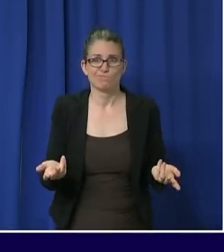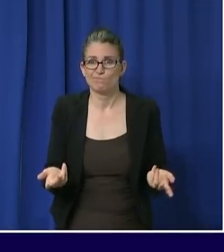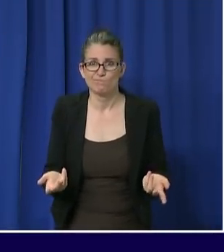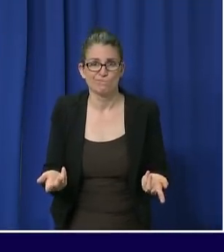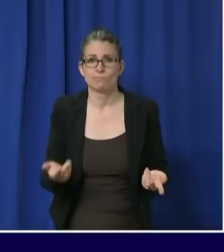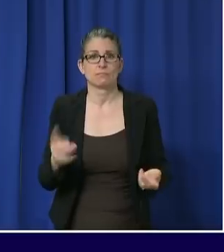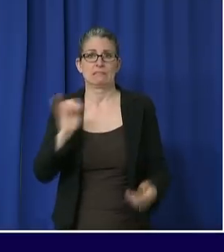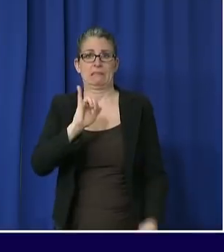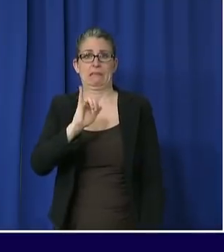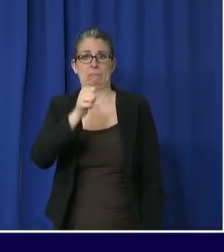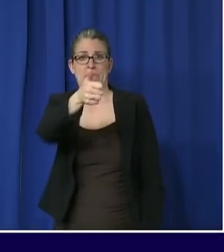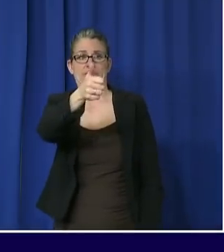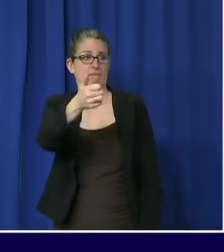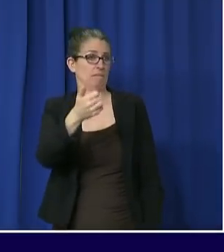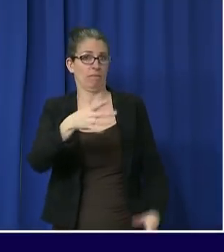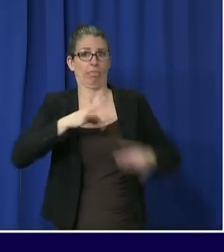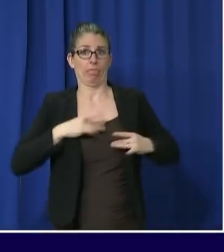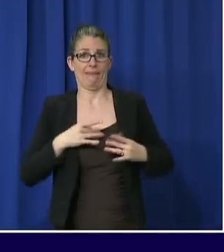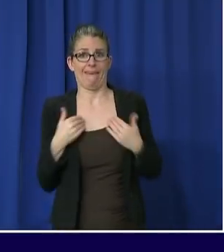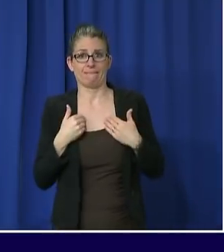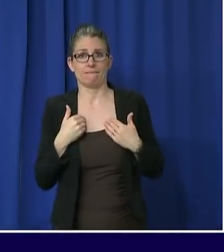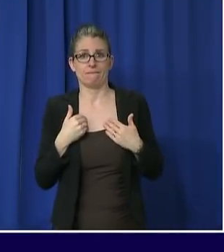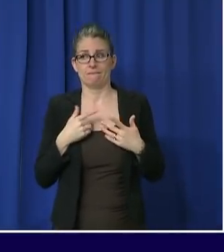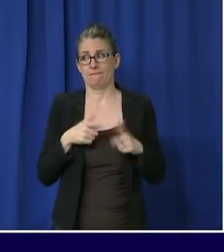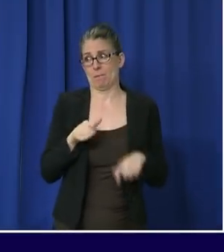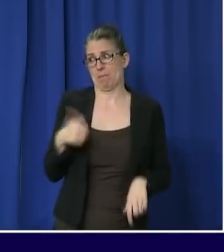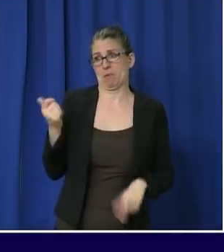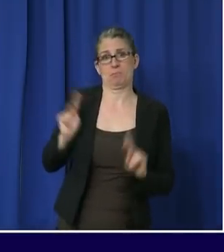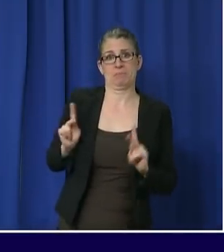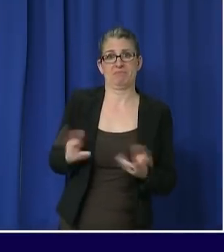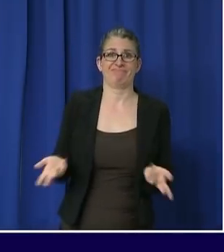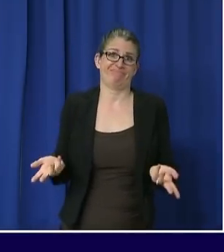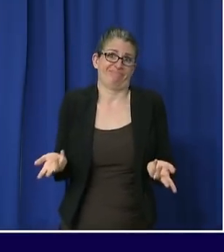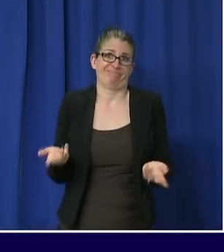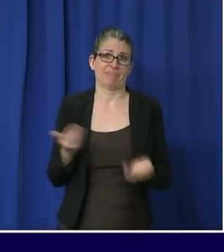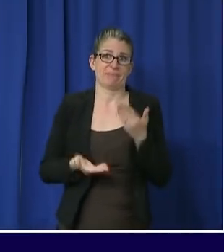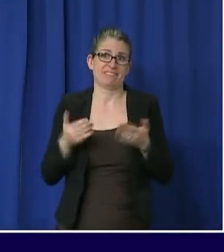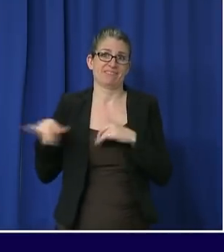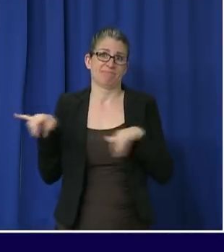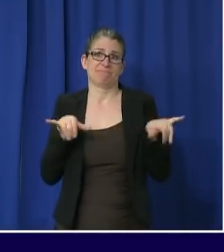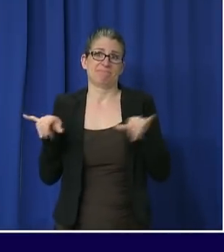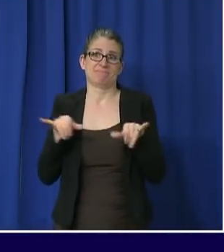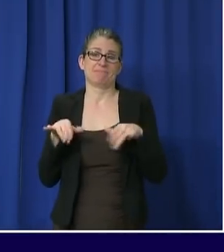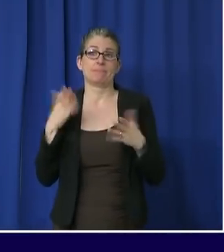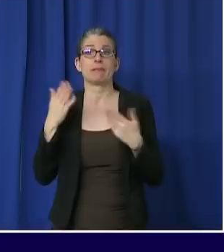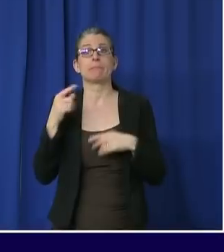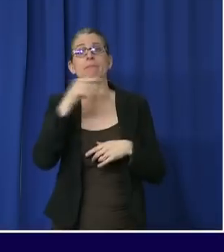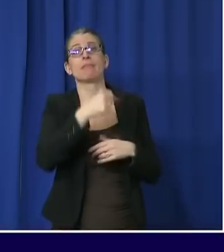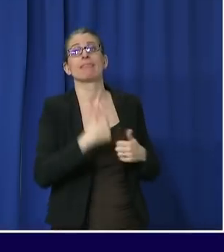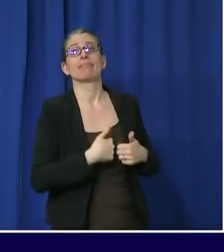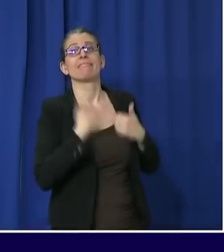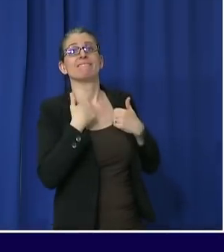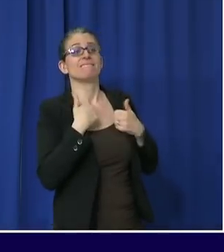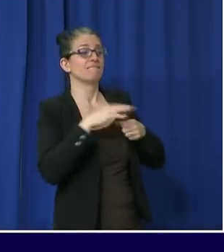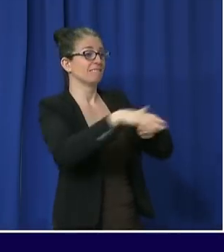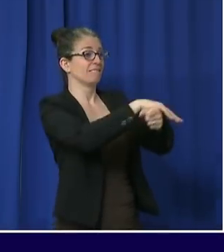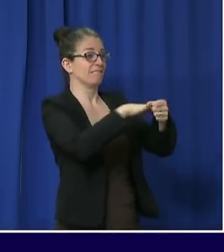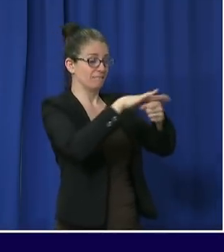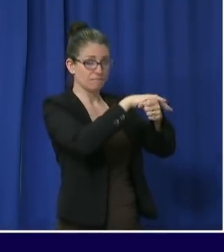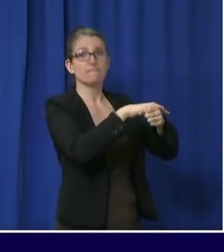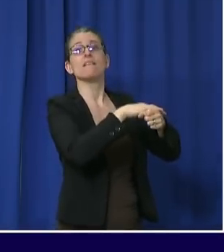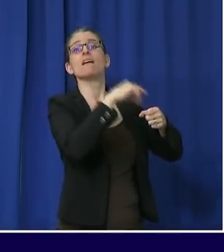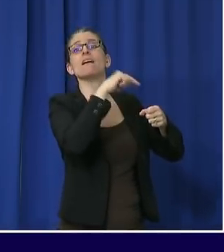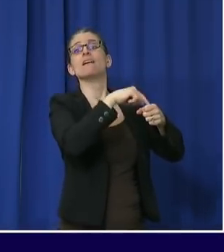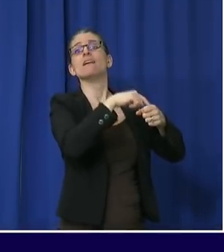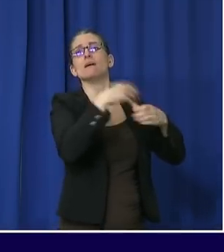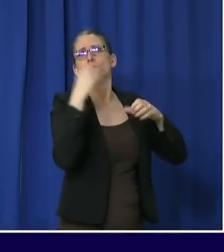member of that community may be. Perhaps it's because they live in a county with community transmission. Perhaps they've got a close